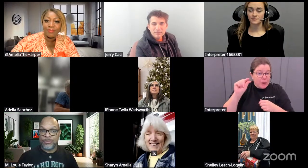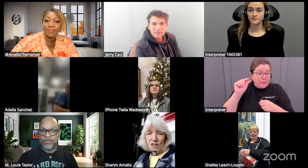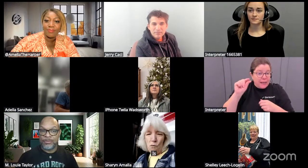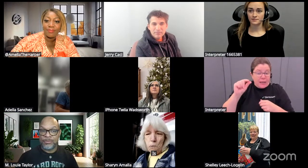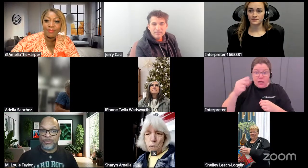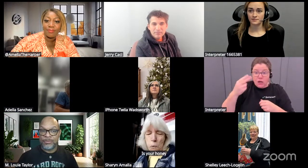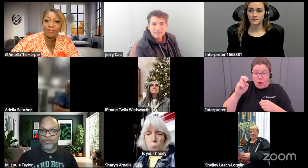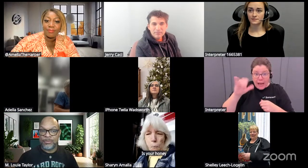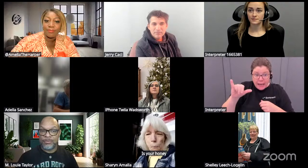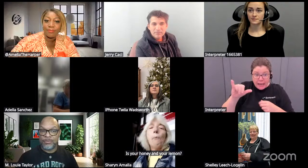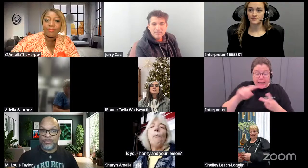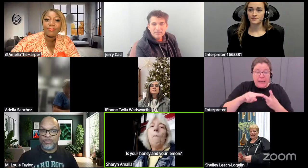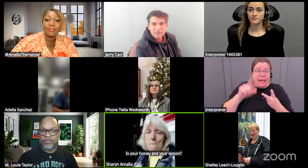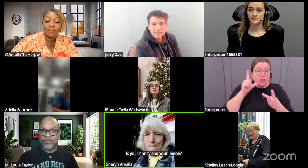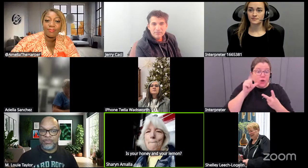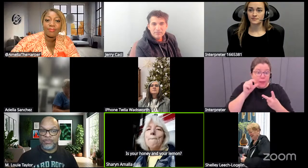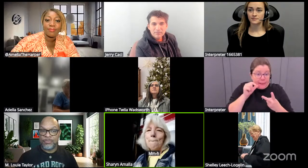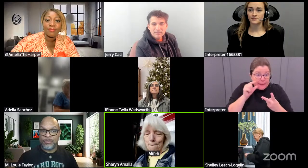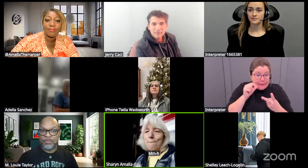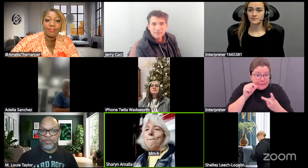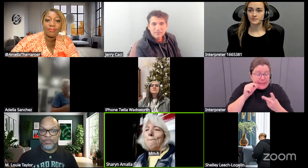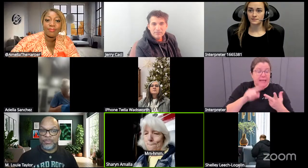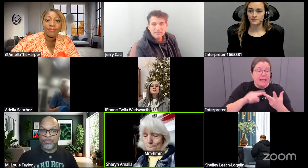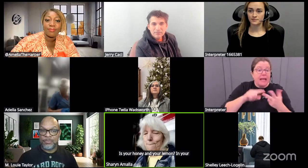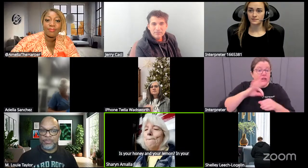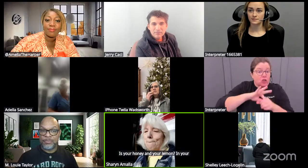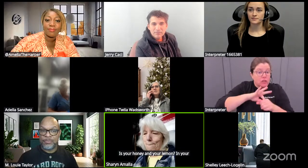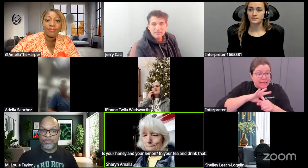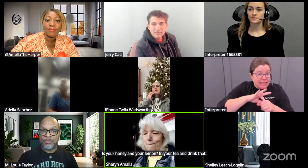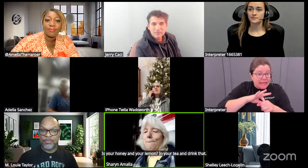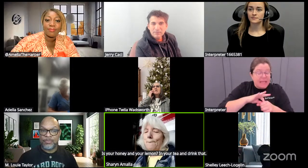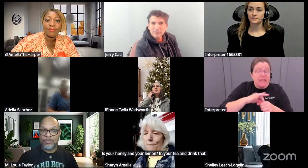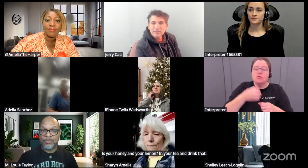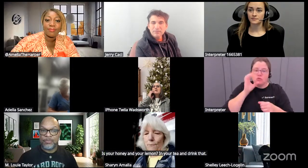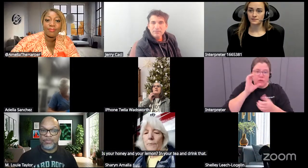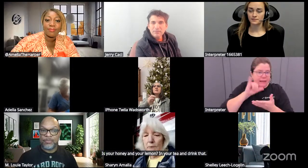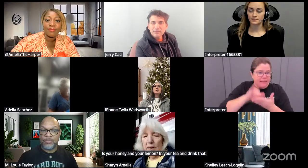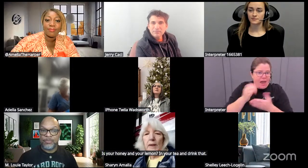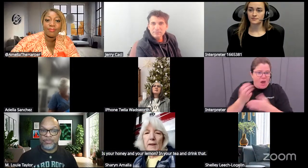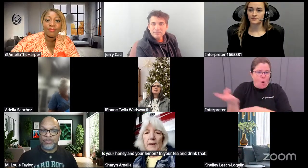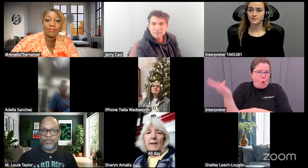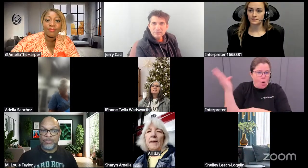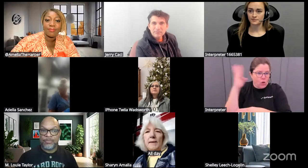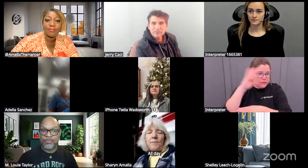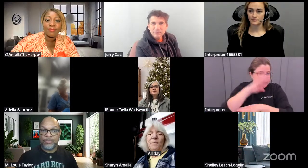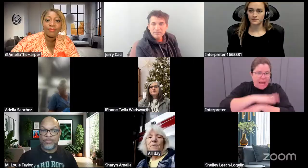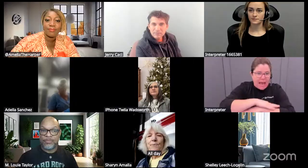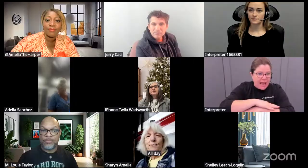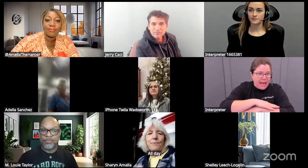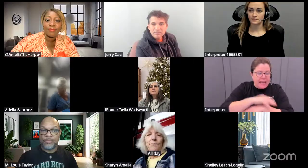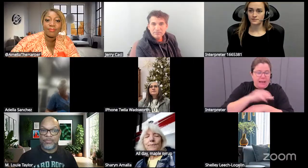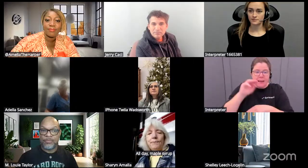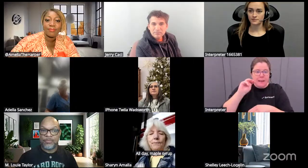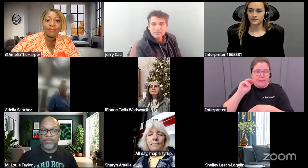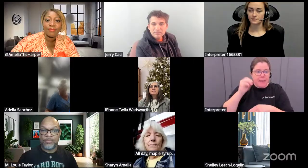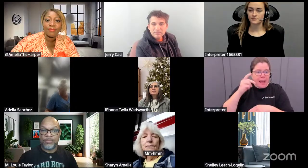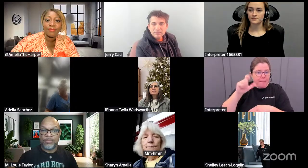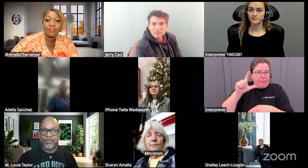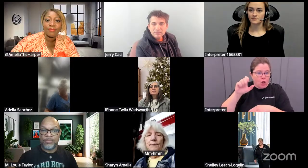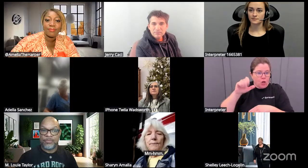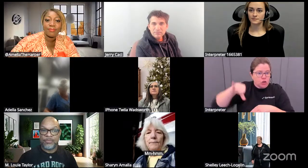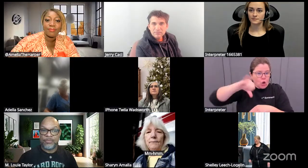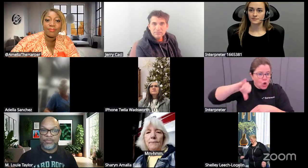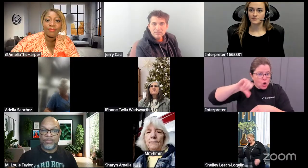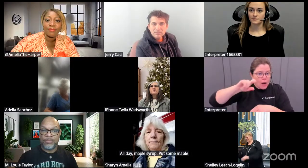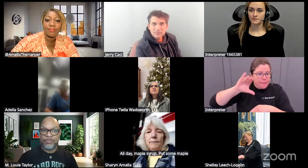and your lemon Hmm. in your tea and drink that all day. Maple syrup, put some